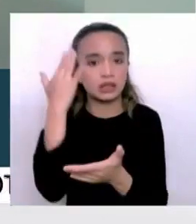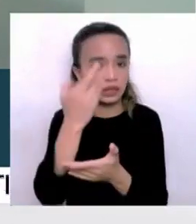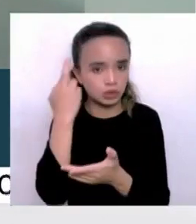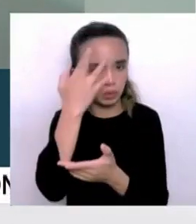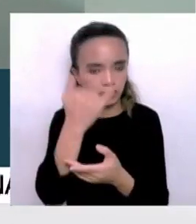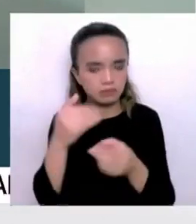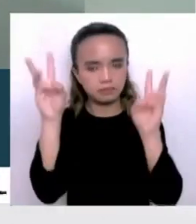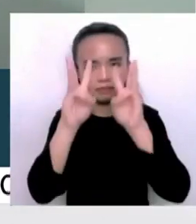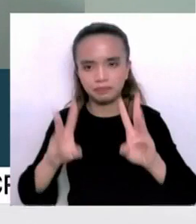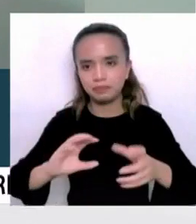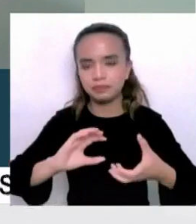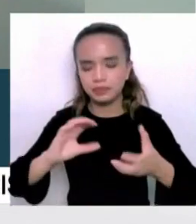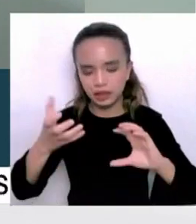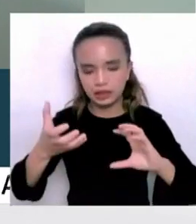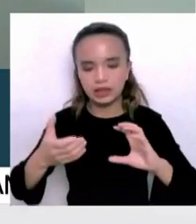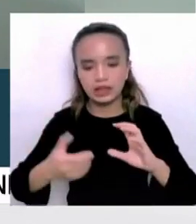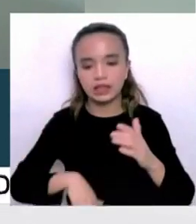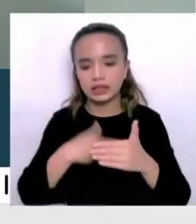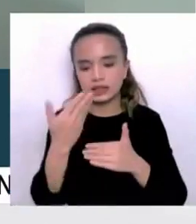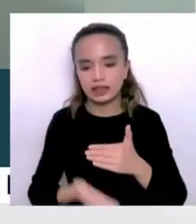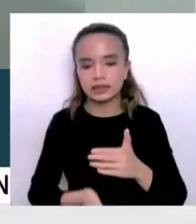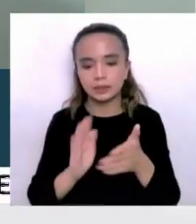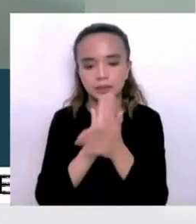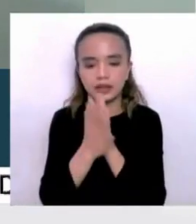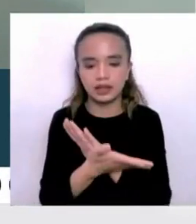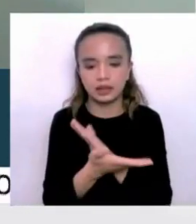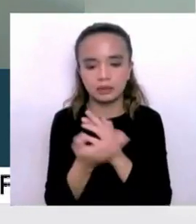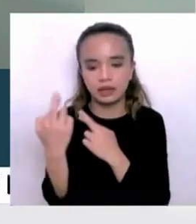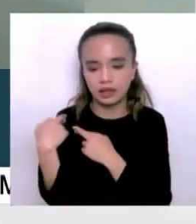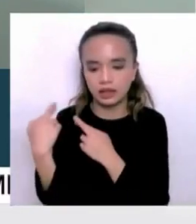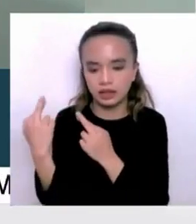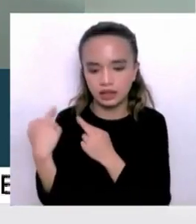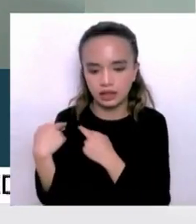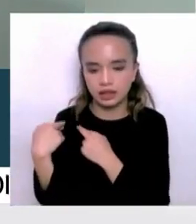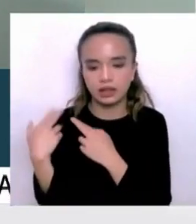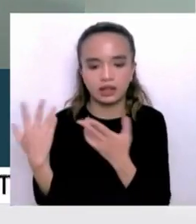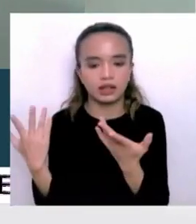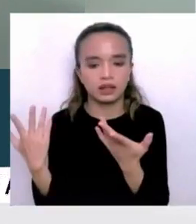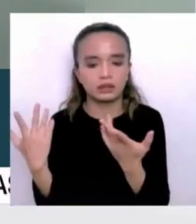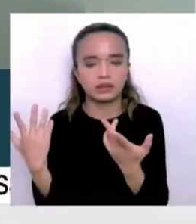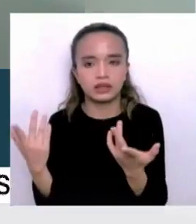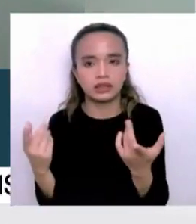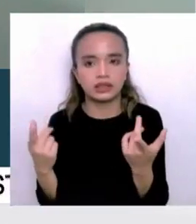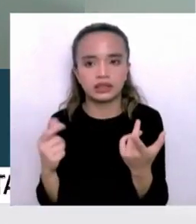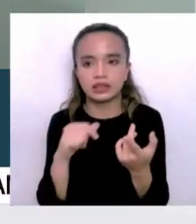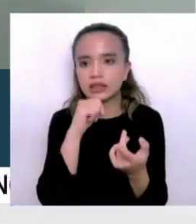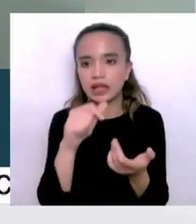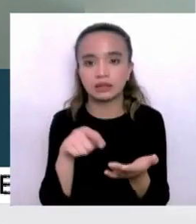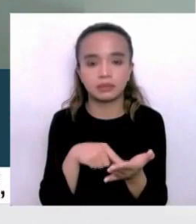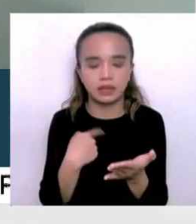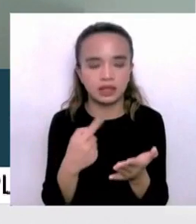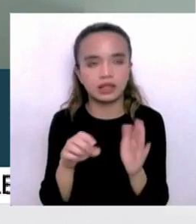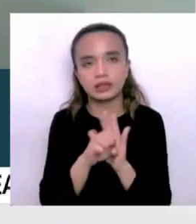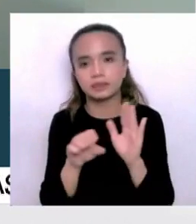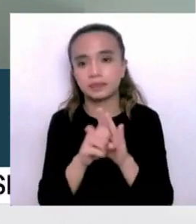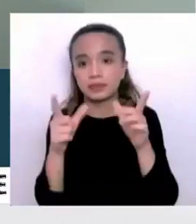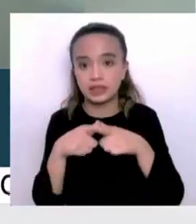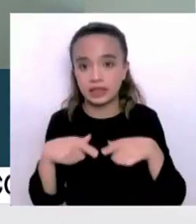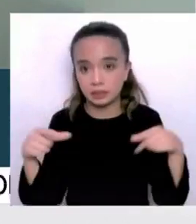Now, another thing is the responsibility of those people. They have to pay us, for example, Japan,